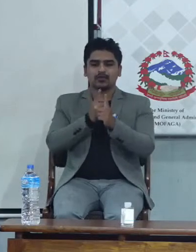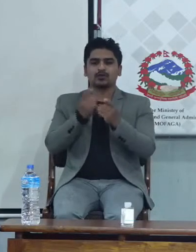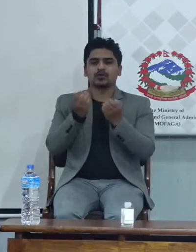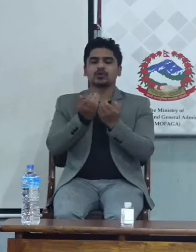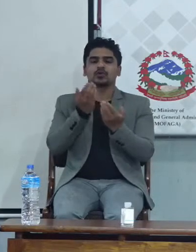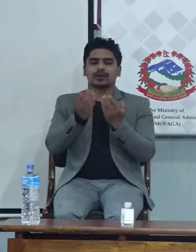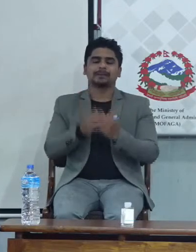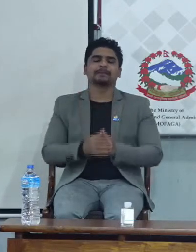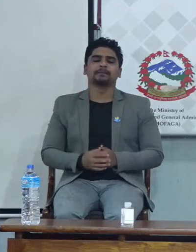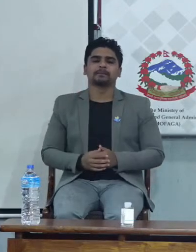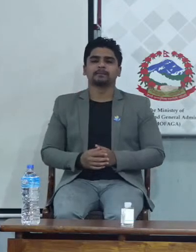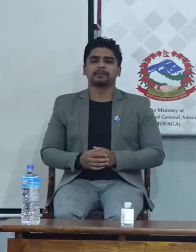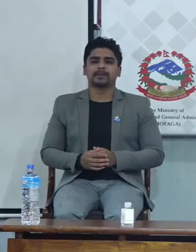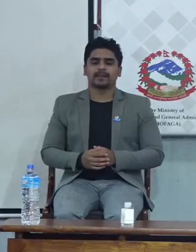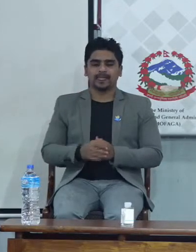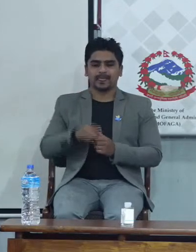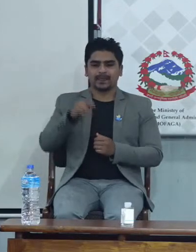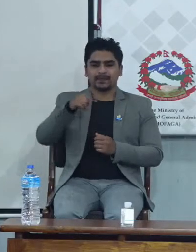mainly